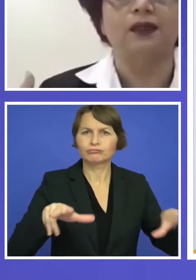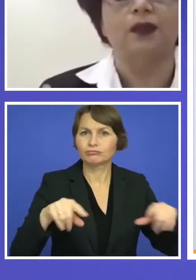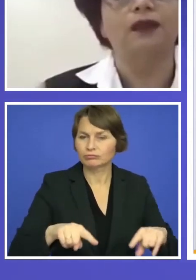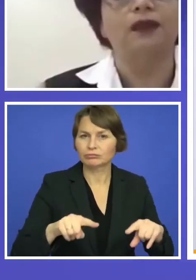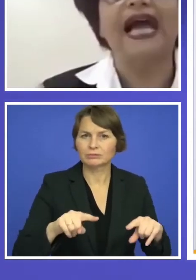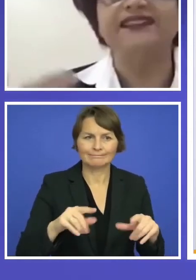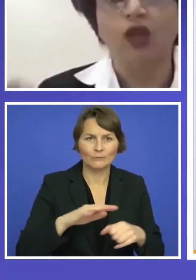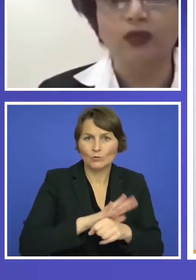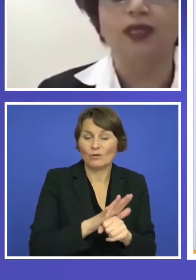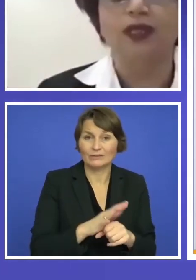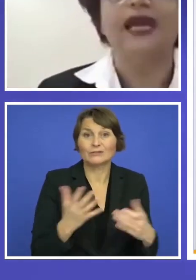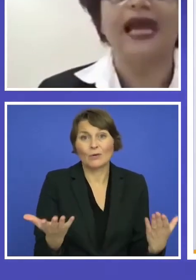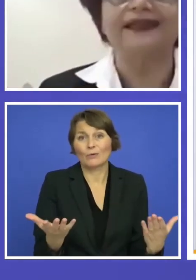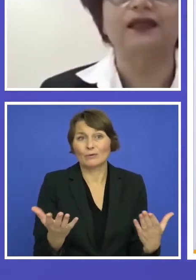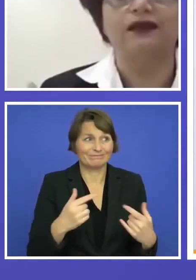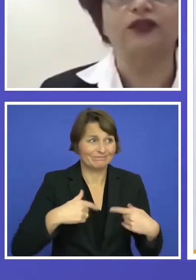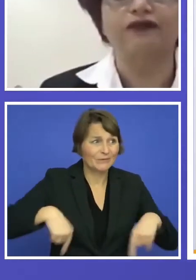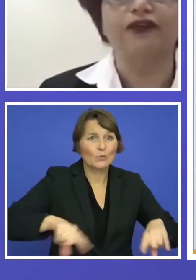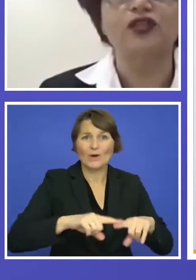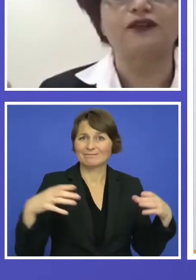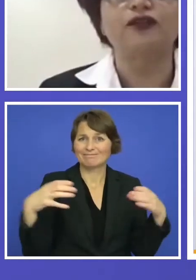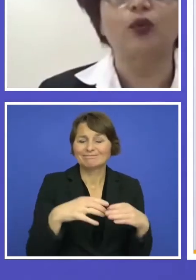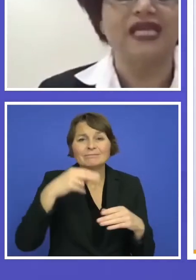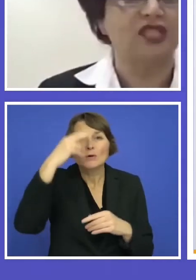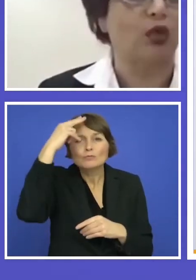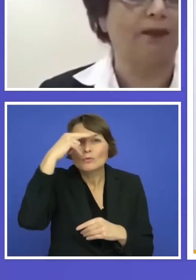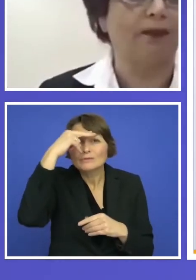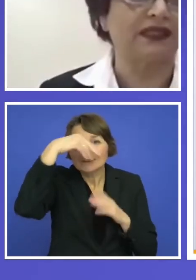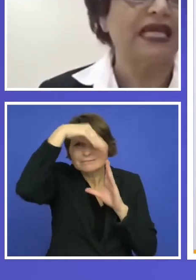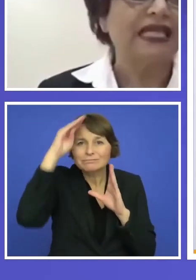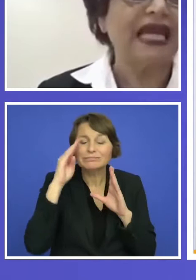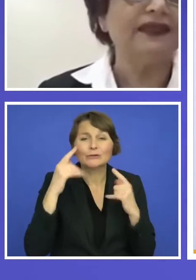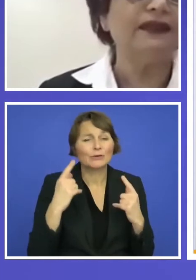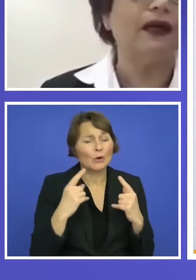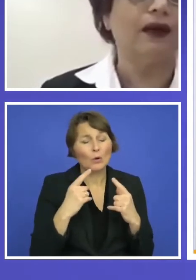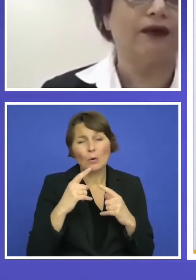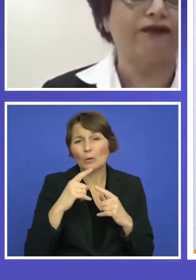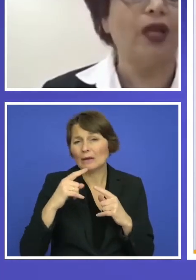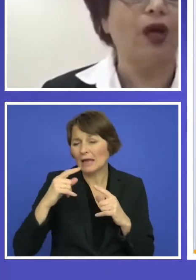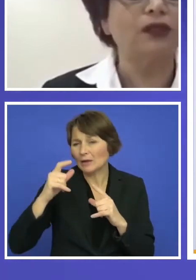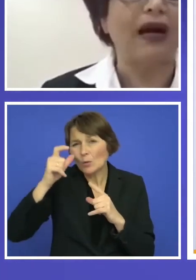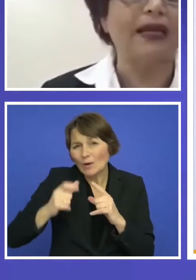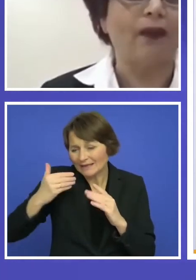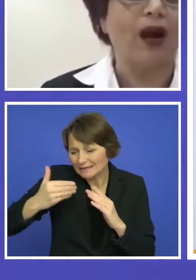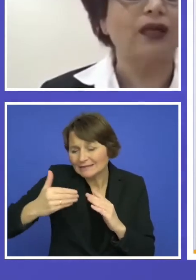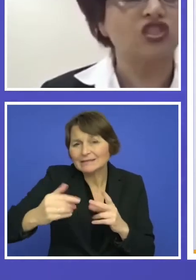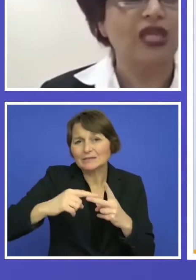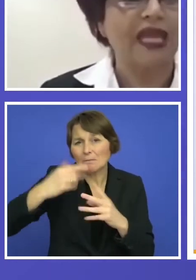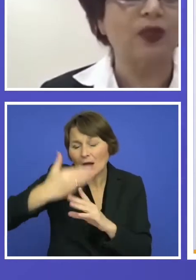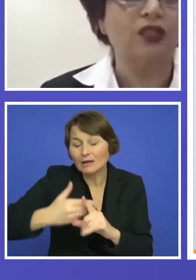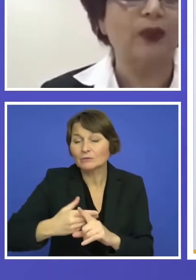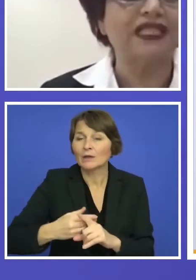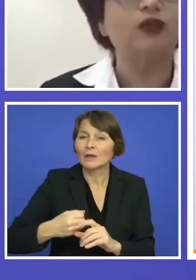and the unknown for the first few weeks or months. Then followed by